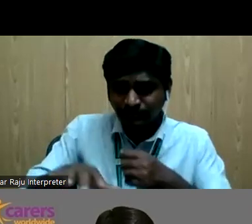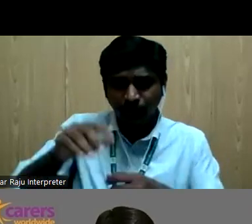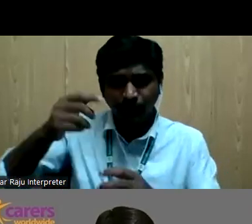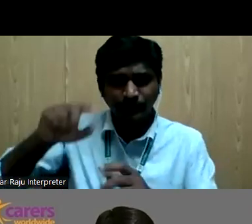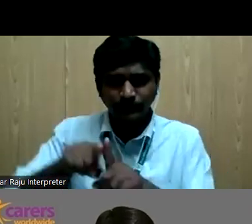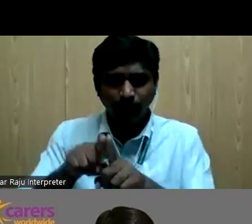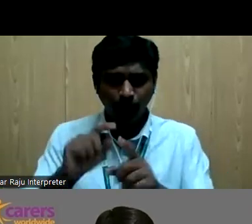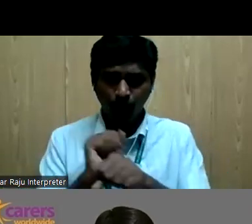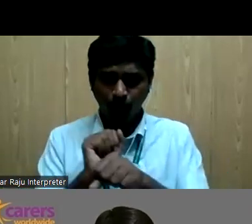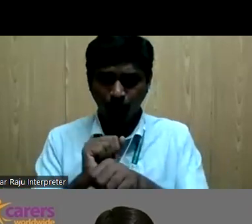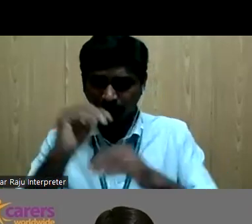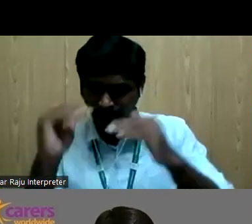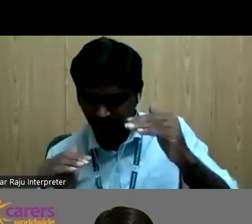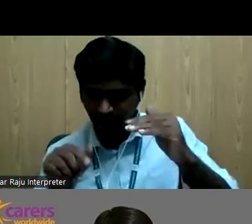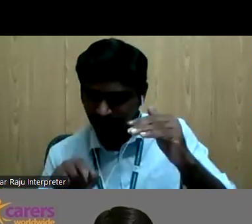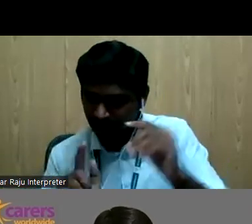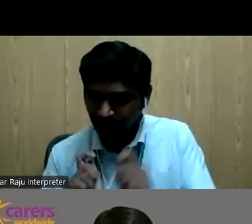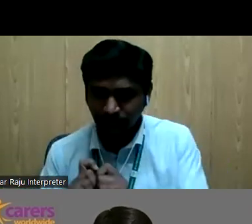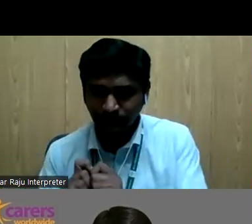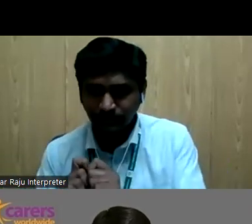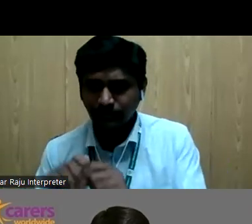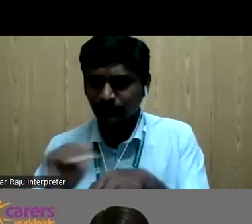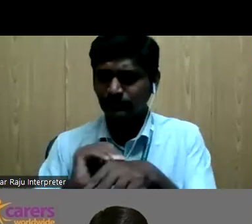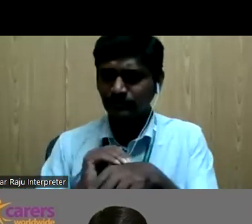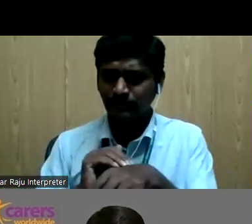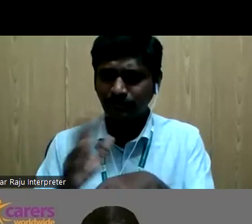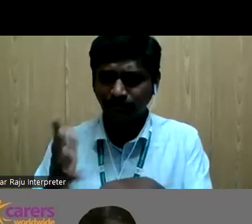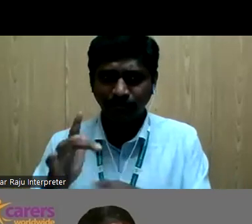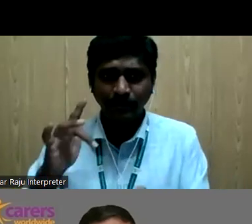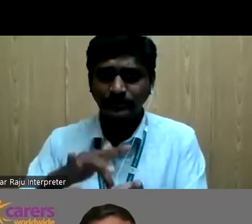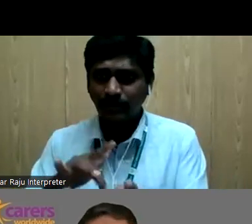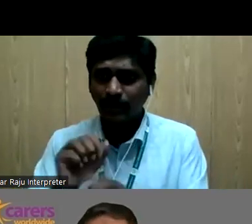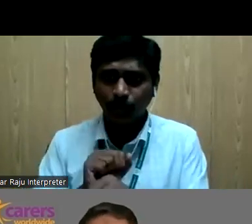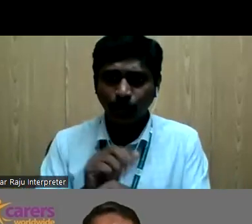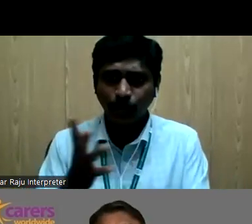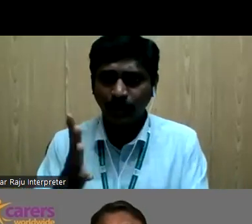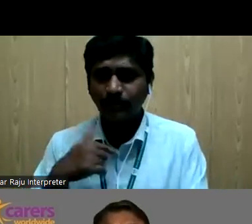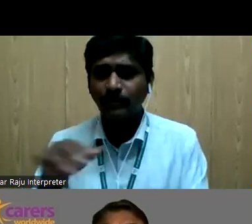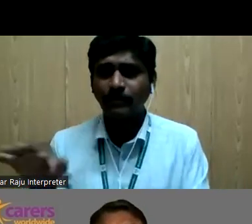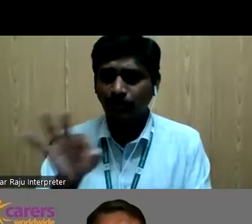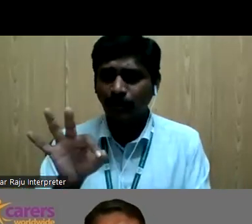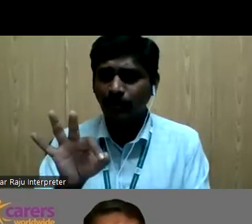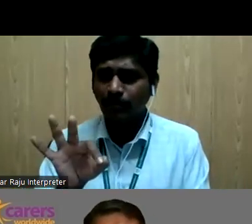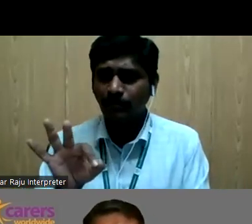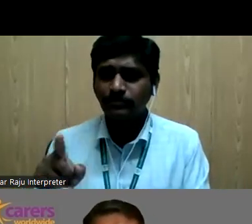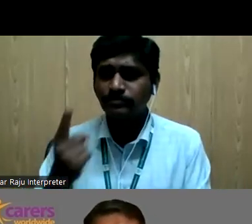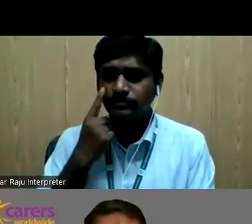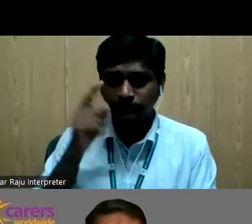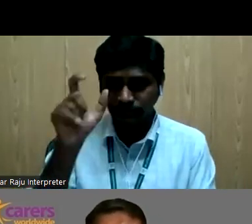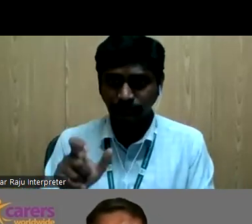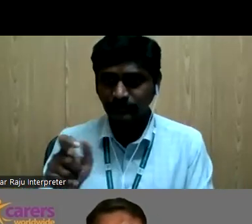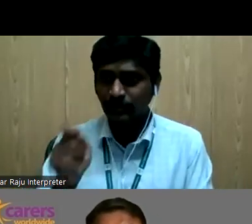areas. Suppose if anybody are not availing any kind of services from the center base, so we used to conduct the screening and identification